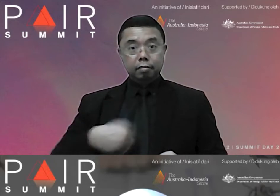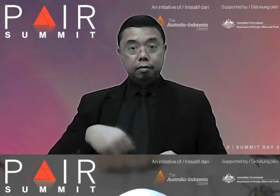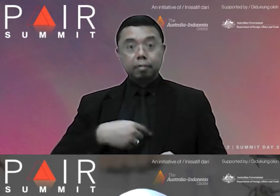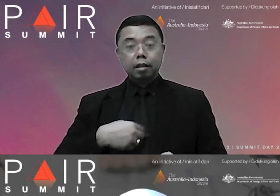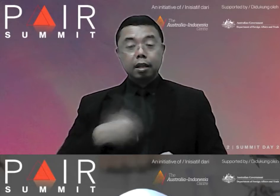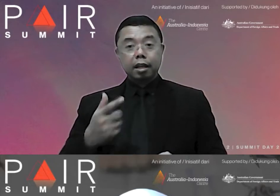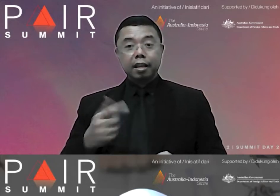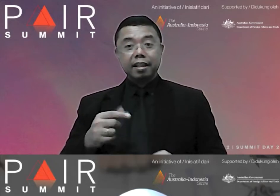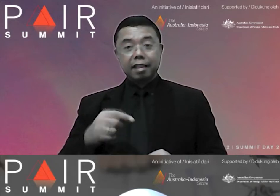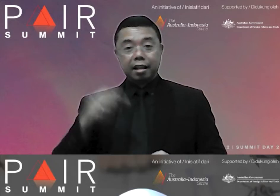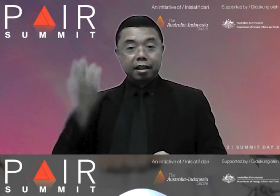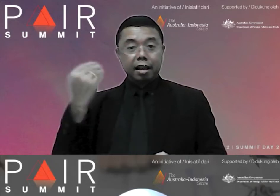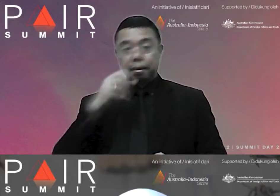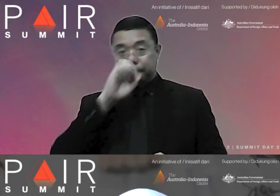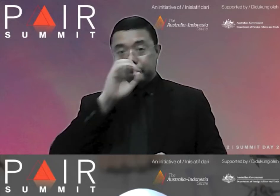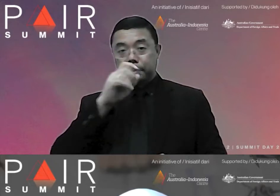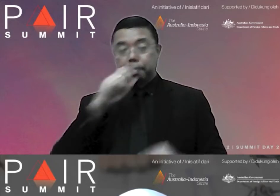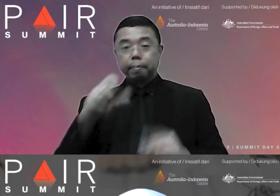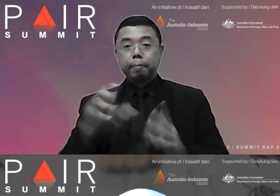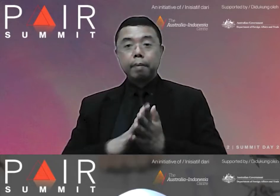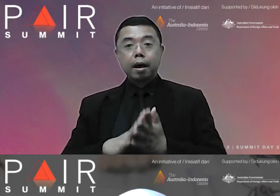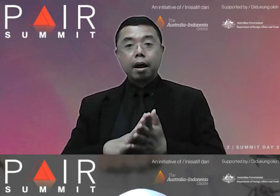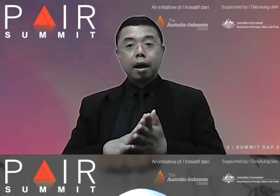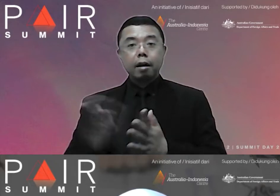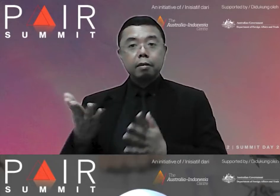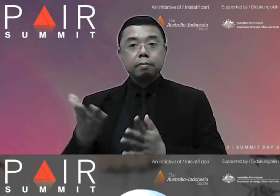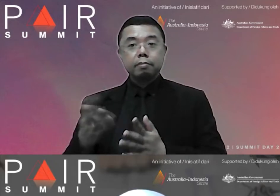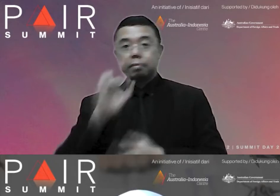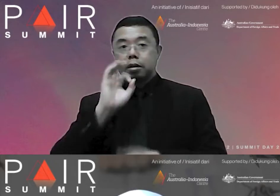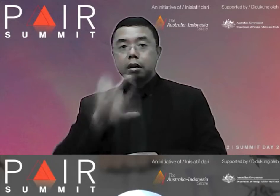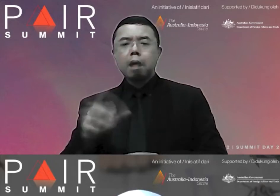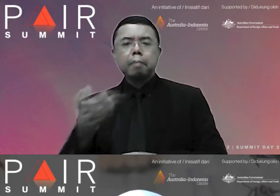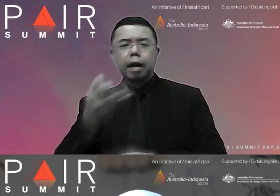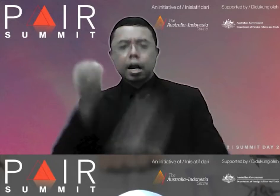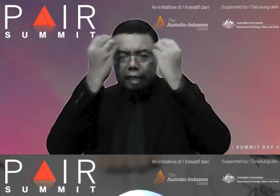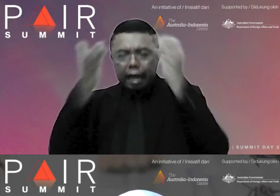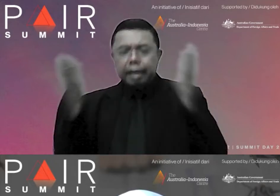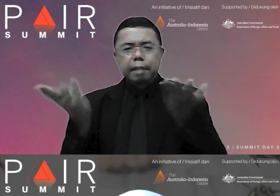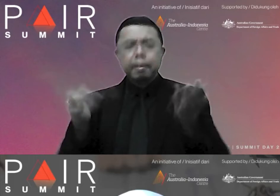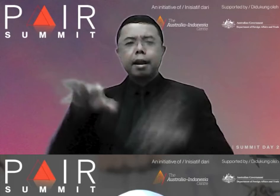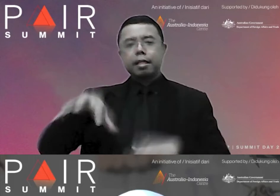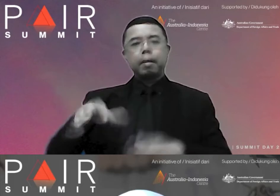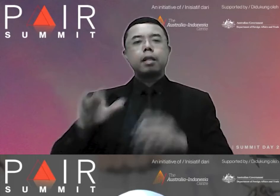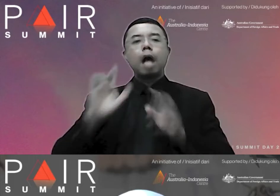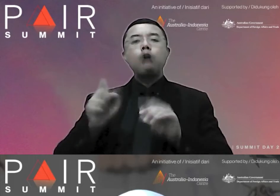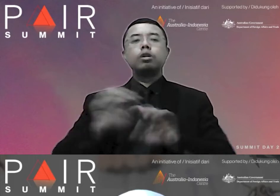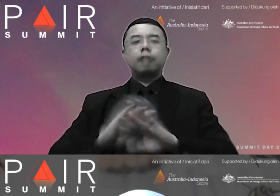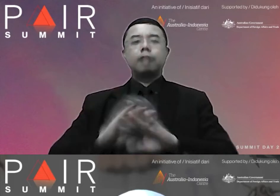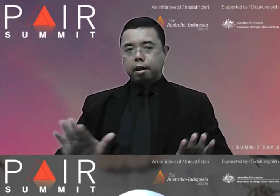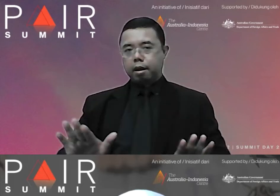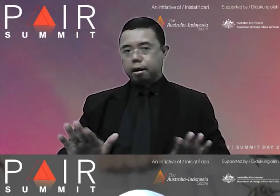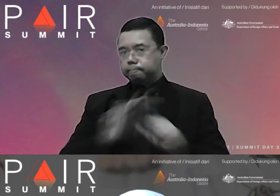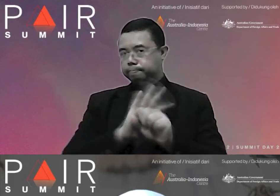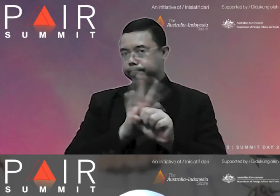should be safe, very aware of COVID-19 and control measures. But in a place like Makassar, a different